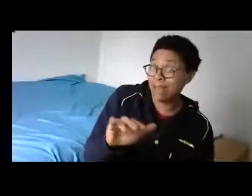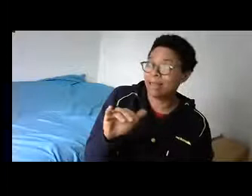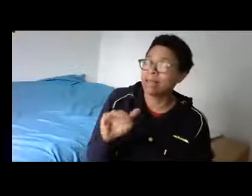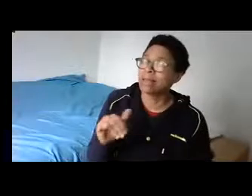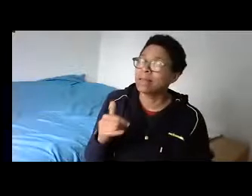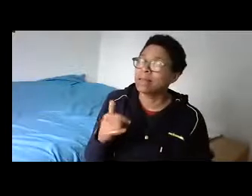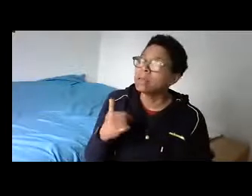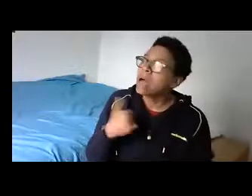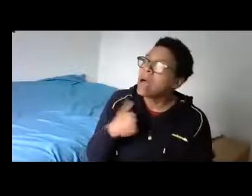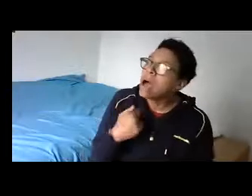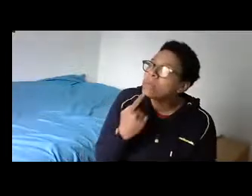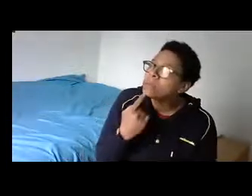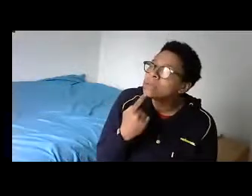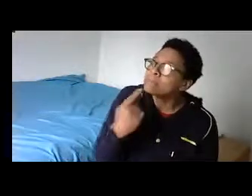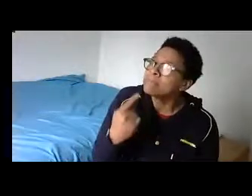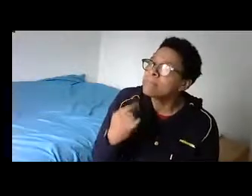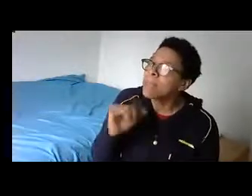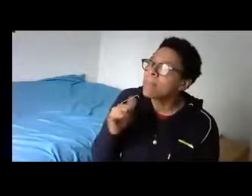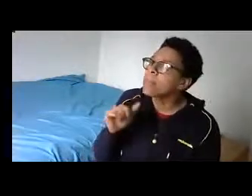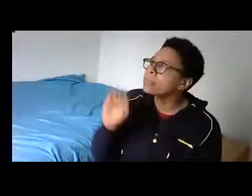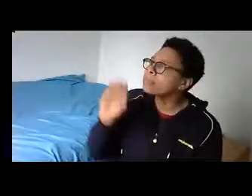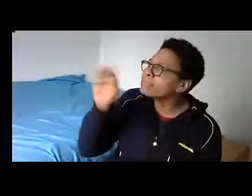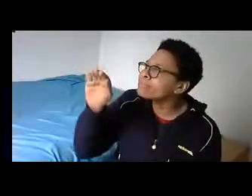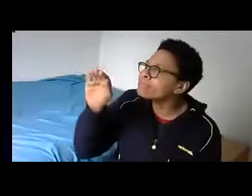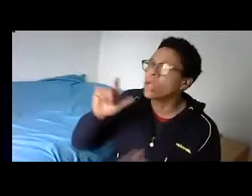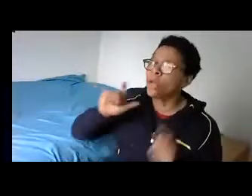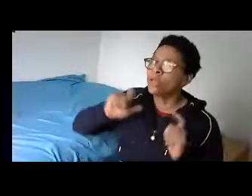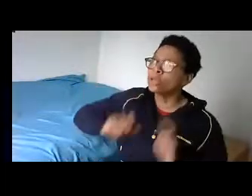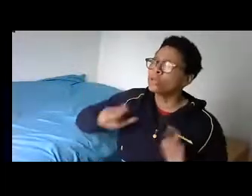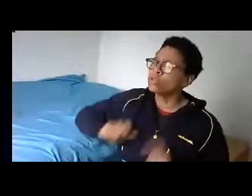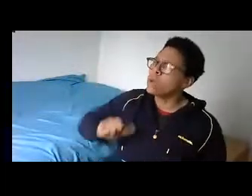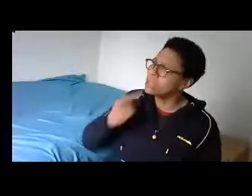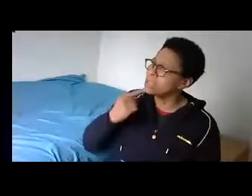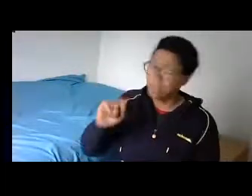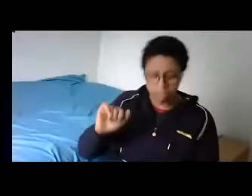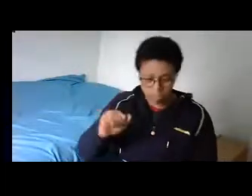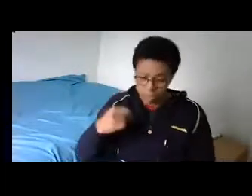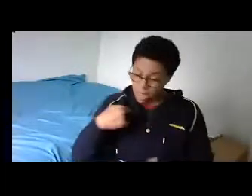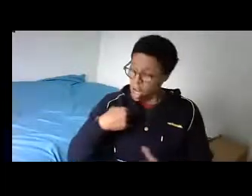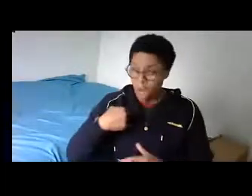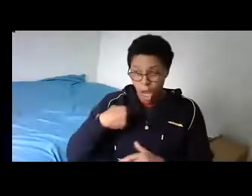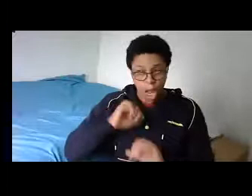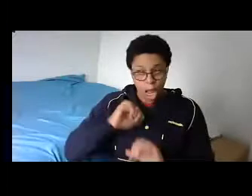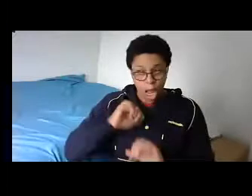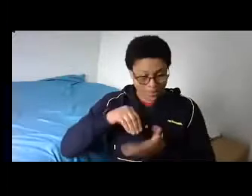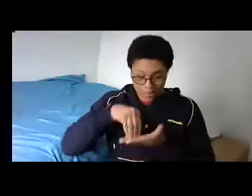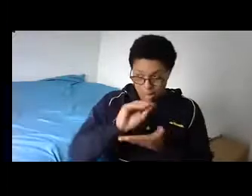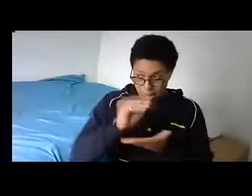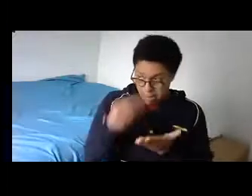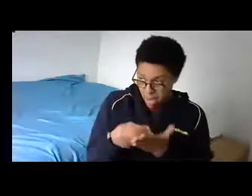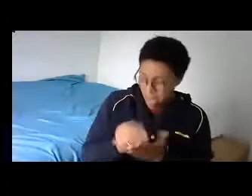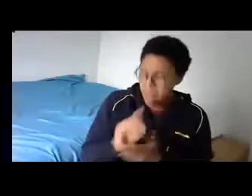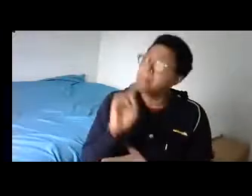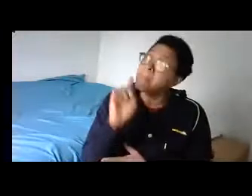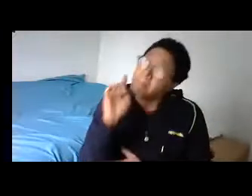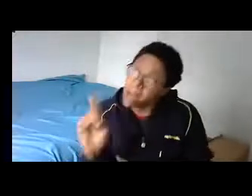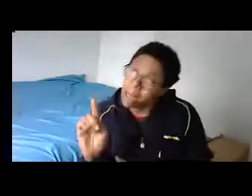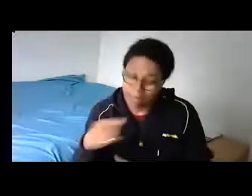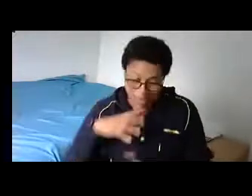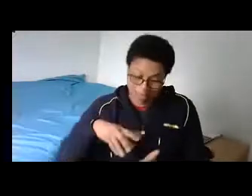would suggest going back to social workers and kind of being proactive and saying, yes, I didn't spend this money on this, but I need this money to